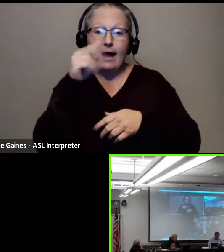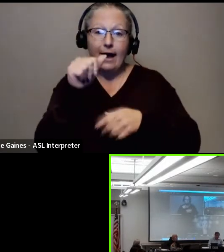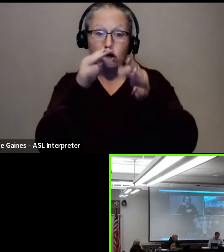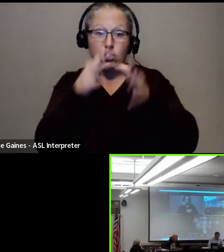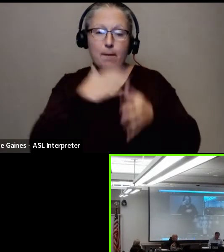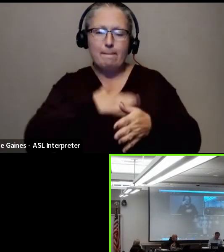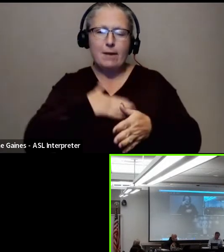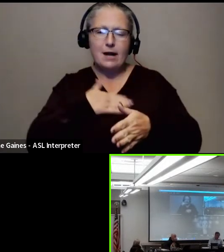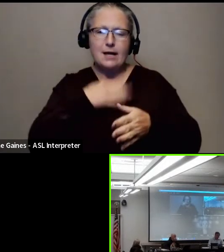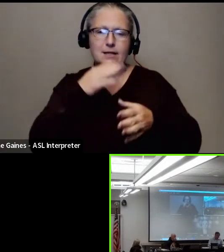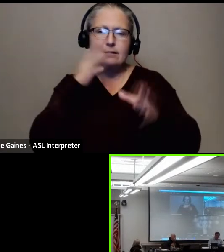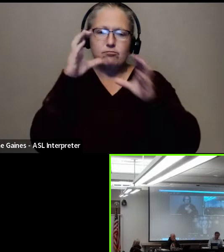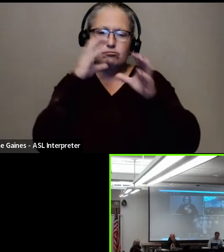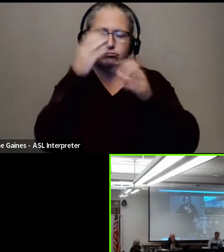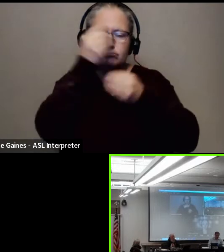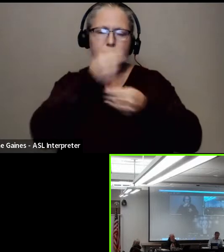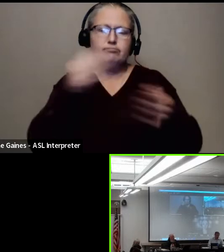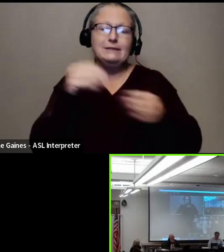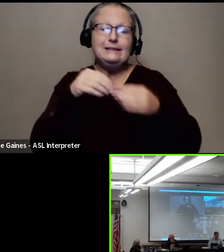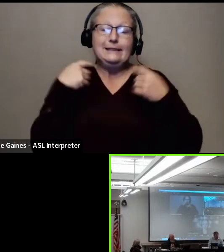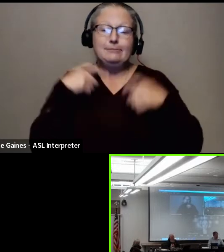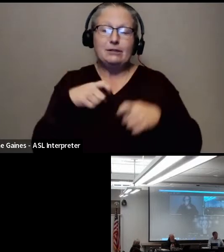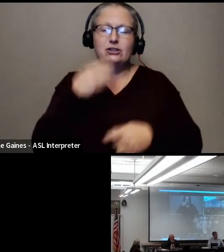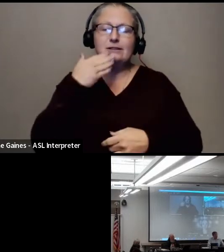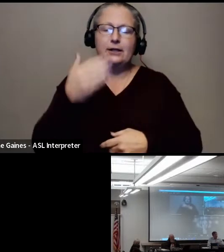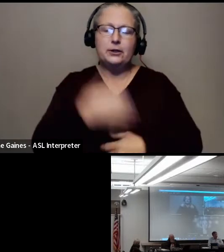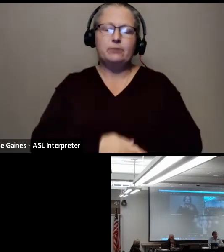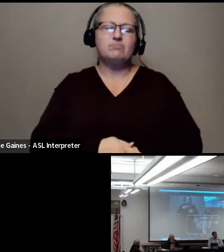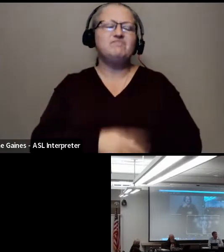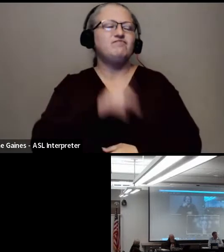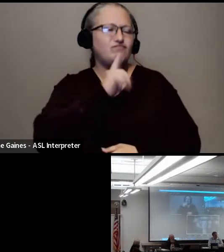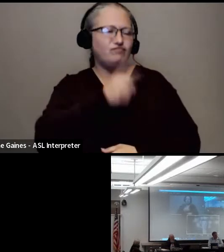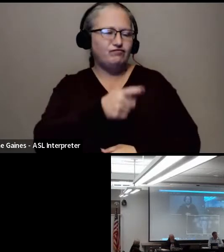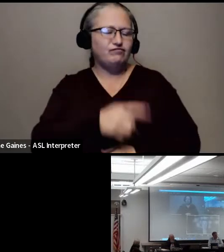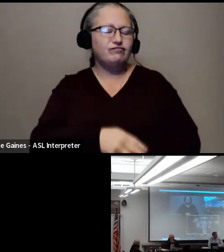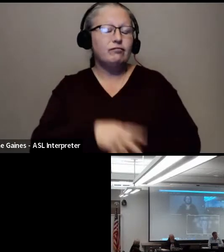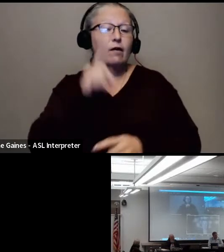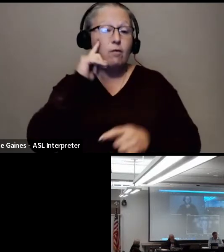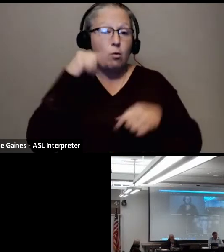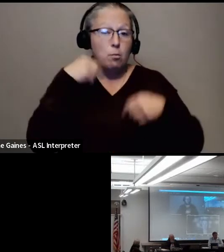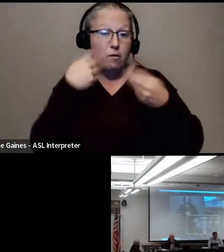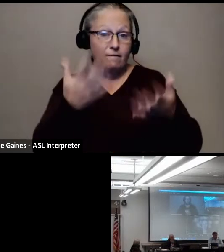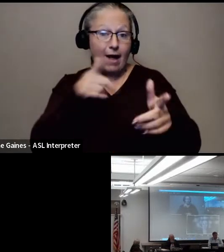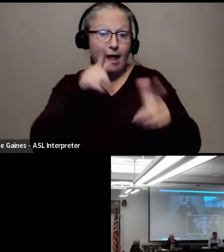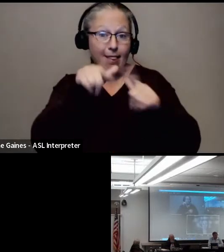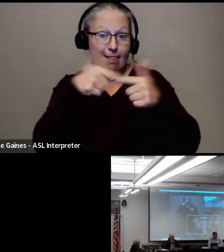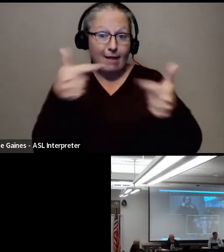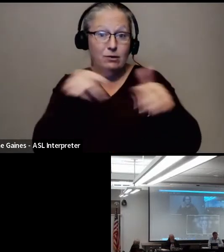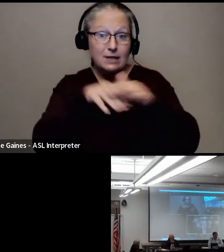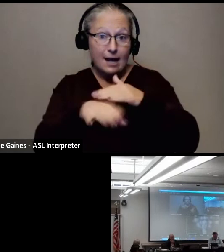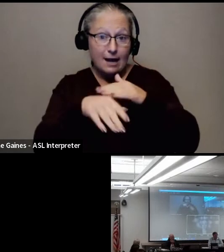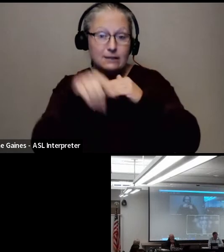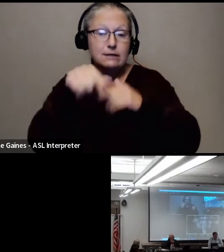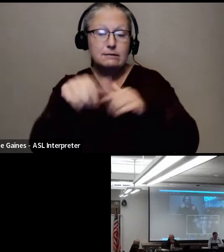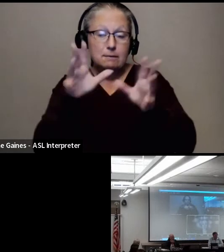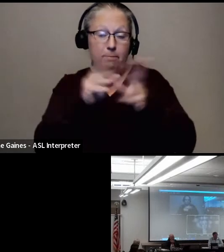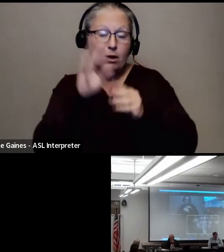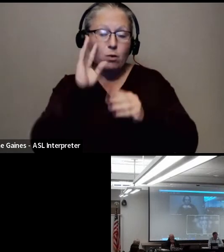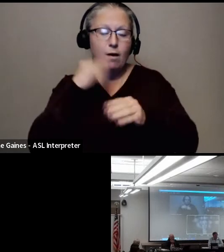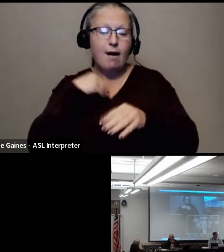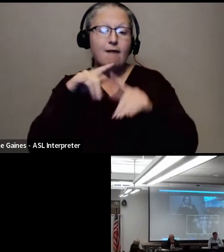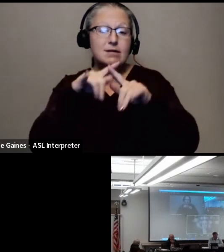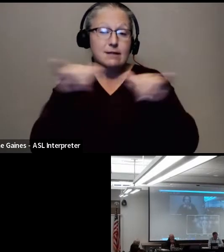please communicate that for us this evening? Gracias. Absolutely. In order to provide language access, this meeting will have